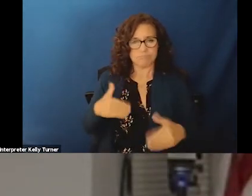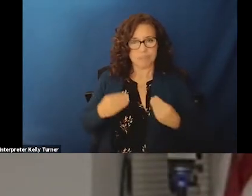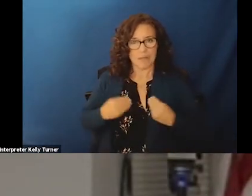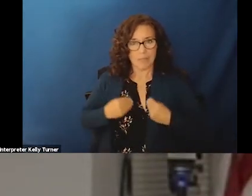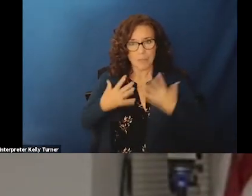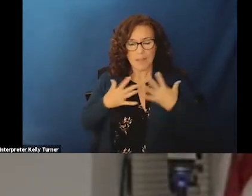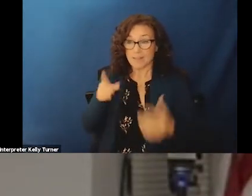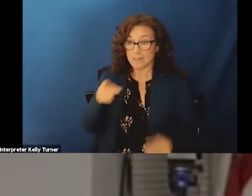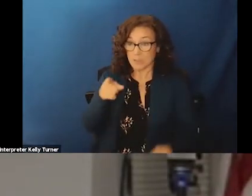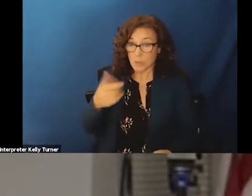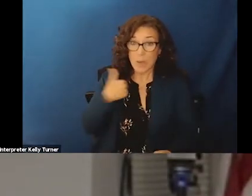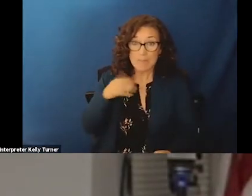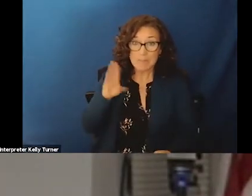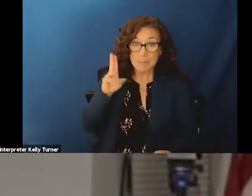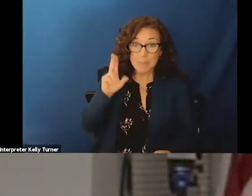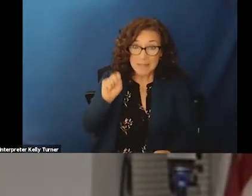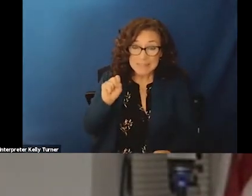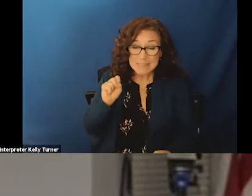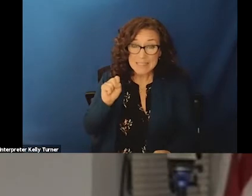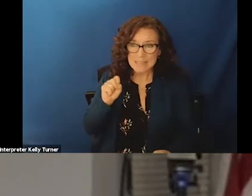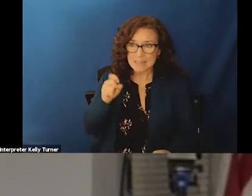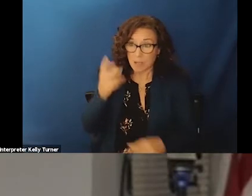you mentioned, is it Tuesday that that's happening?